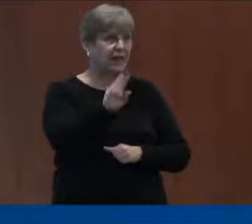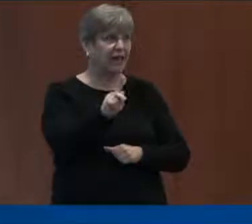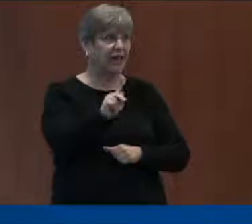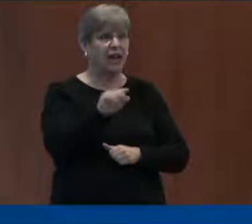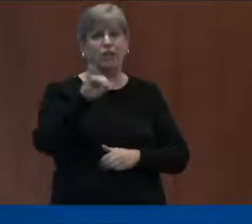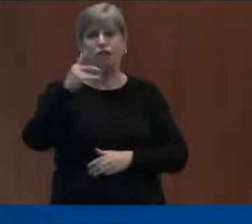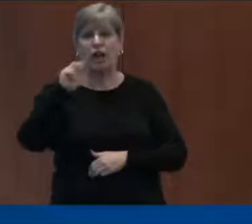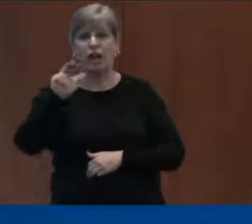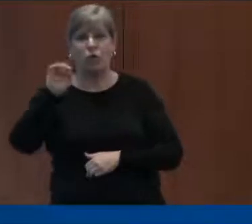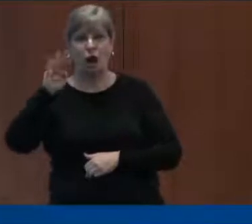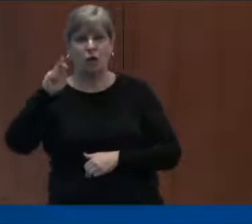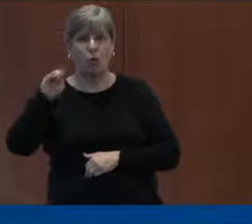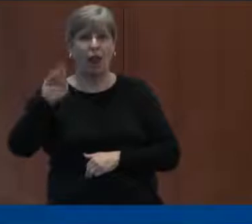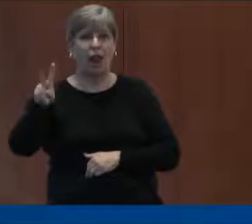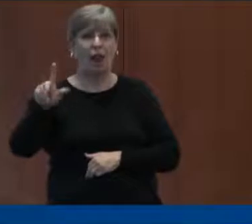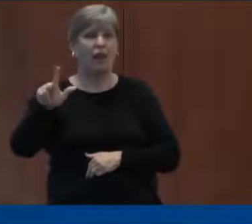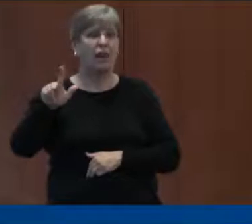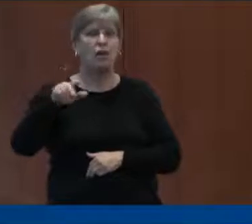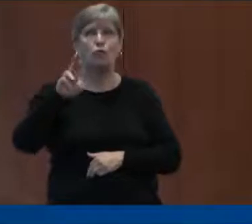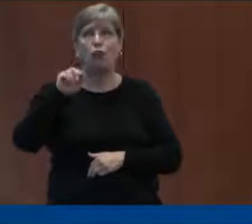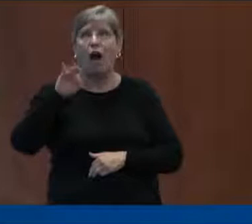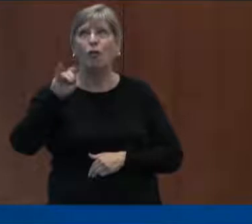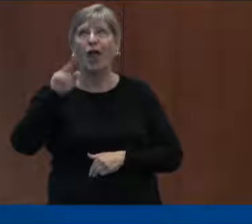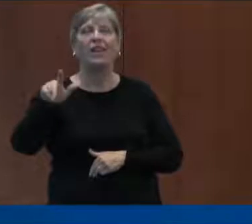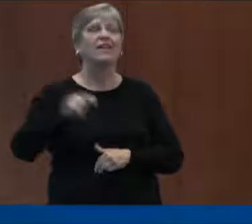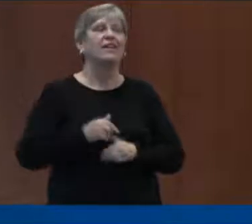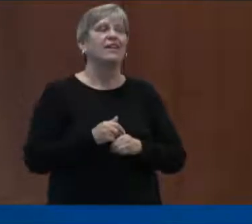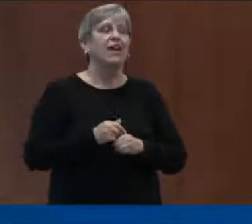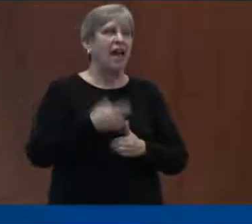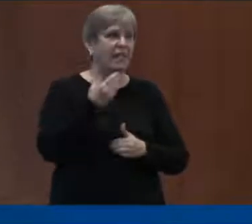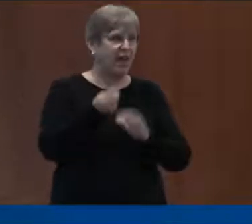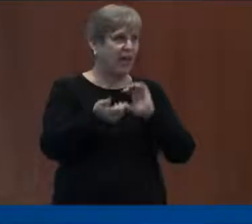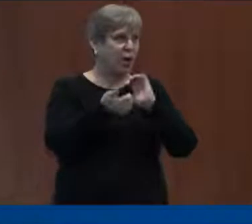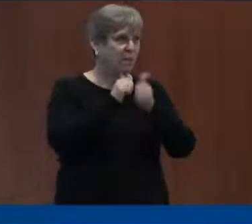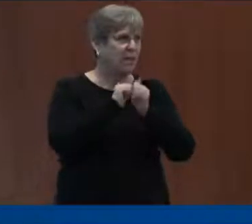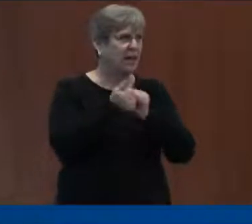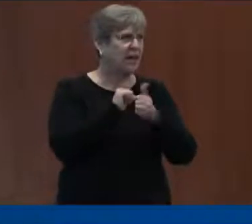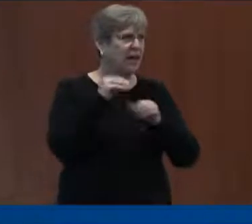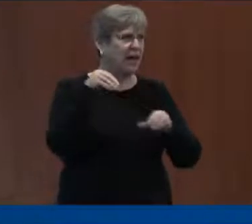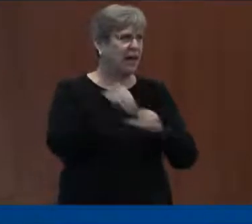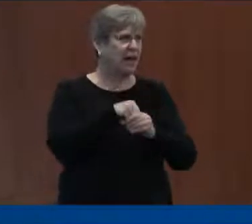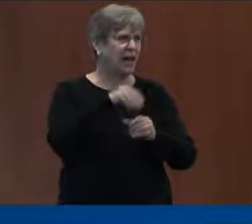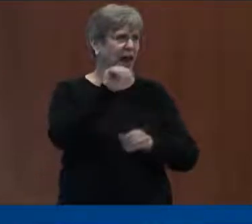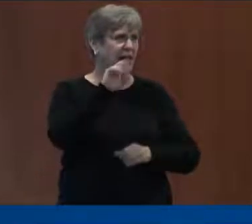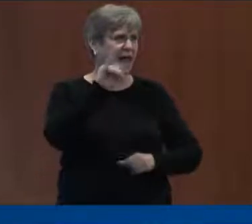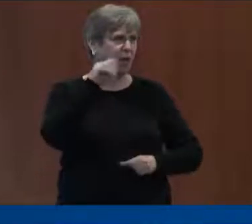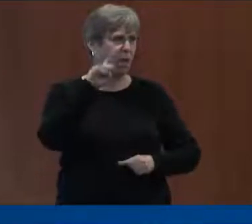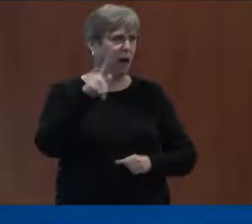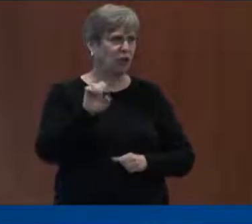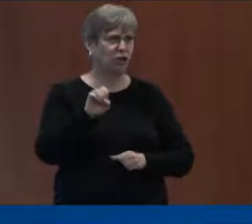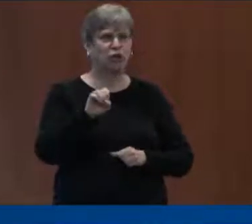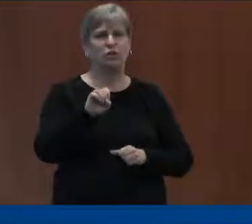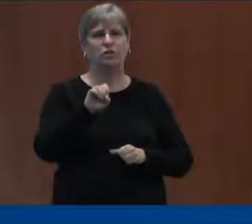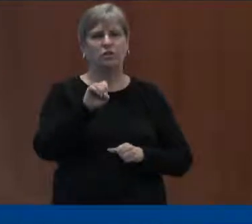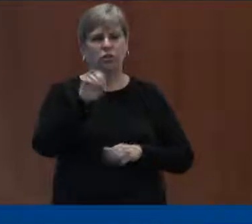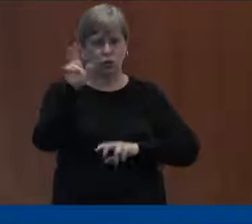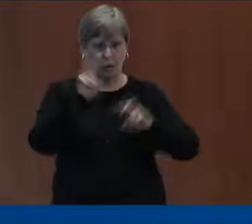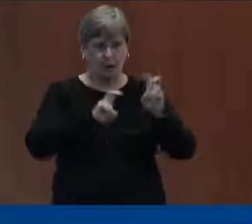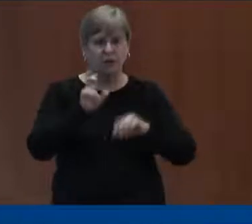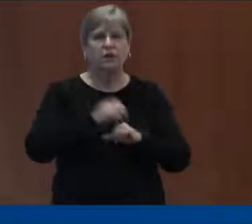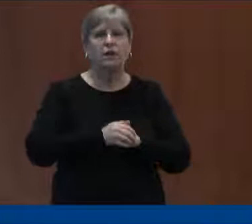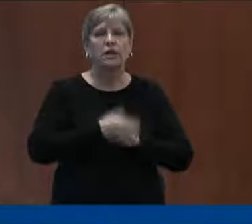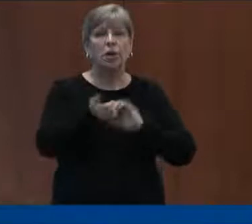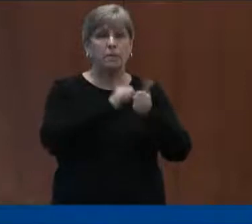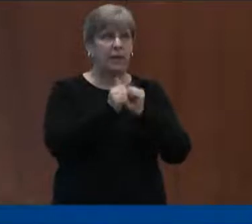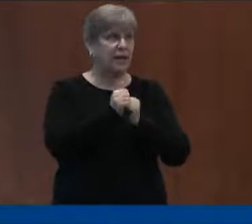Rockwell, and they competed in the anatomage competition, which challenged students' knowledge, they competed